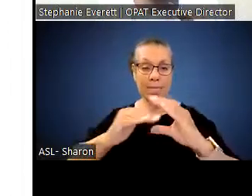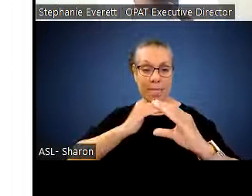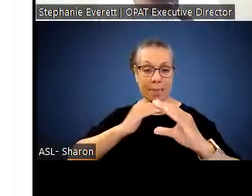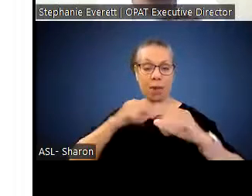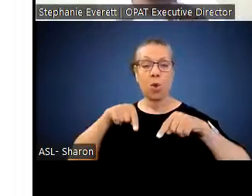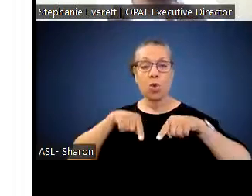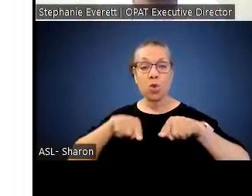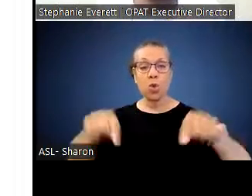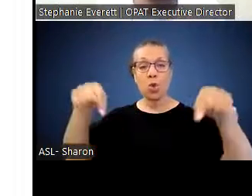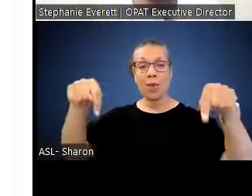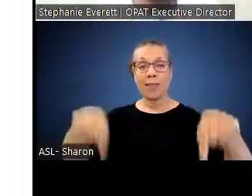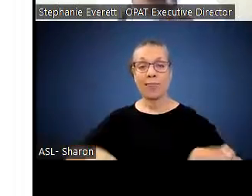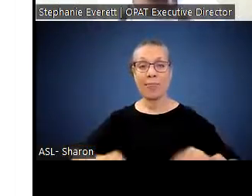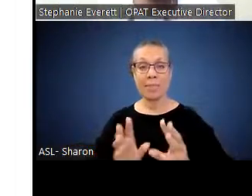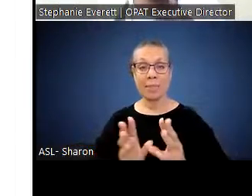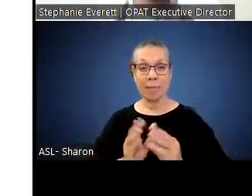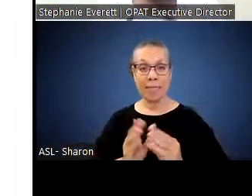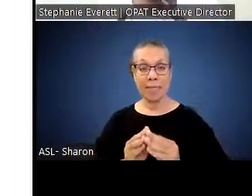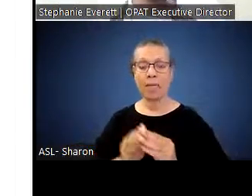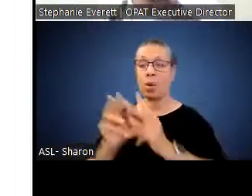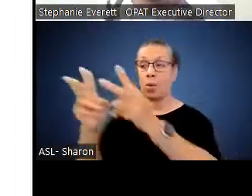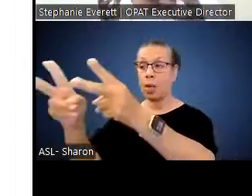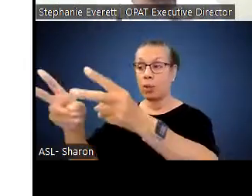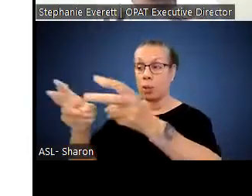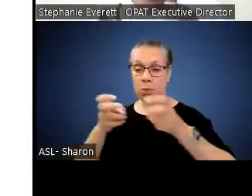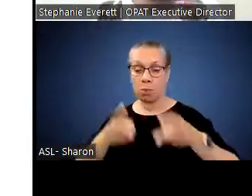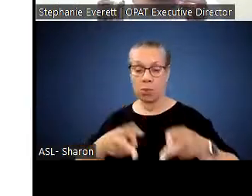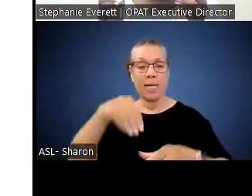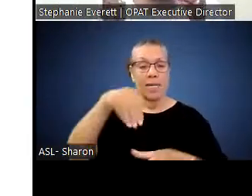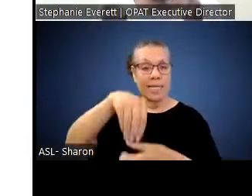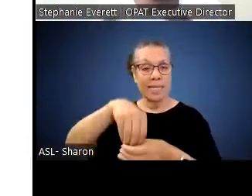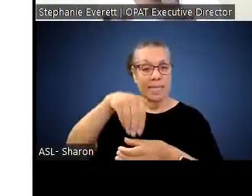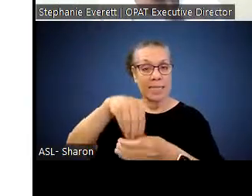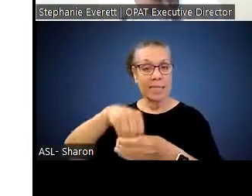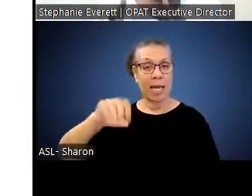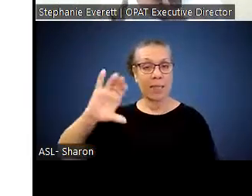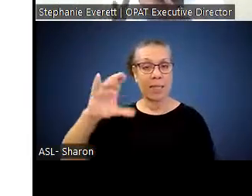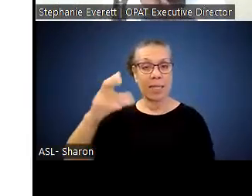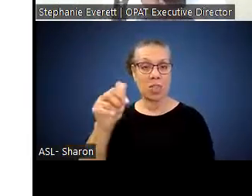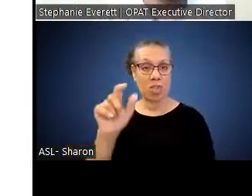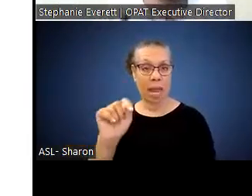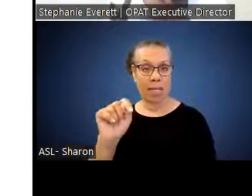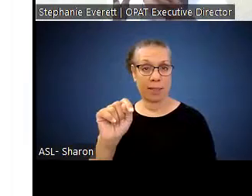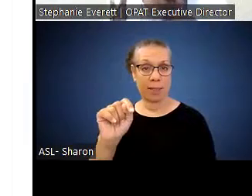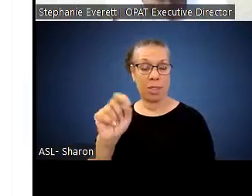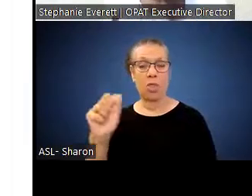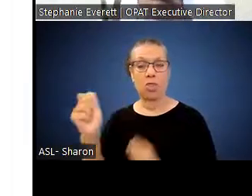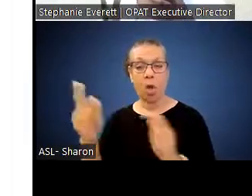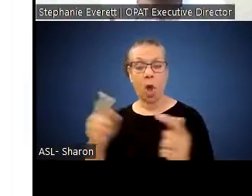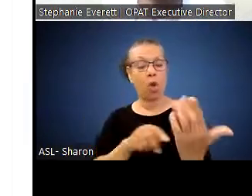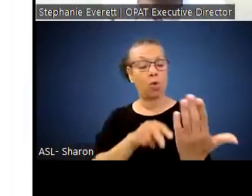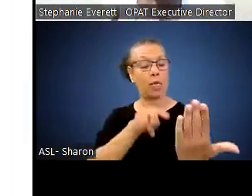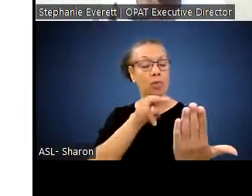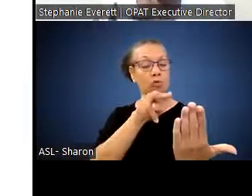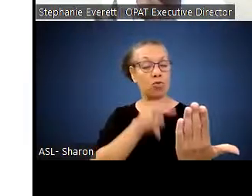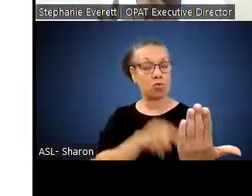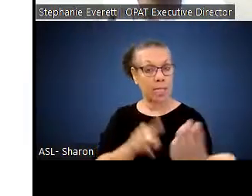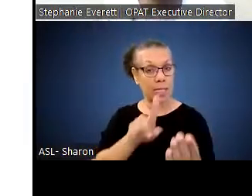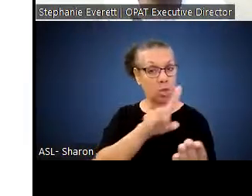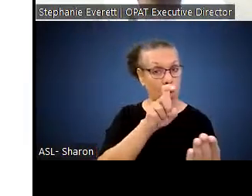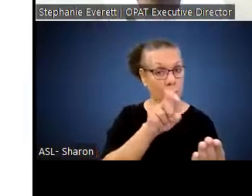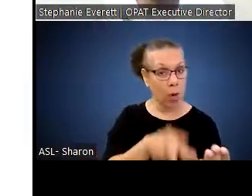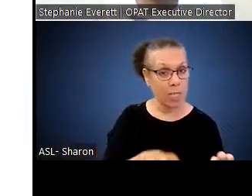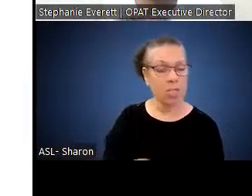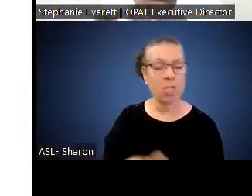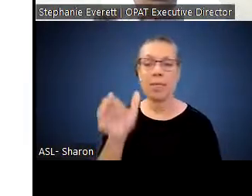this meeting is still going, we will put it inside of the chat so that everyone can see the question or the comment that you're putting